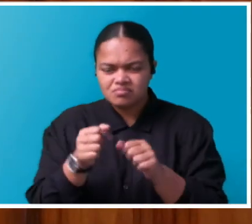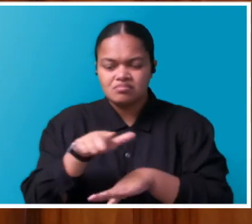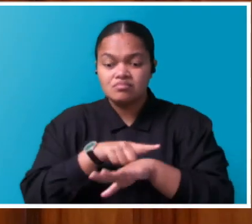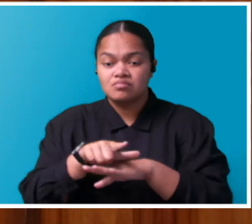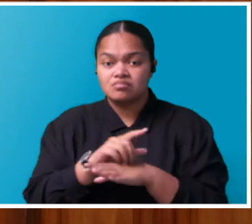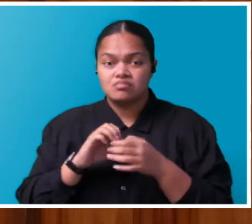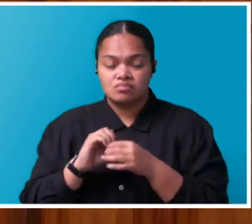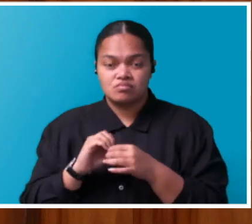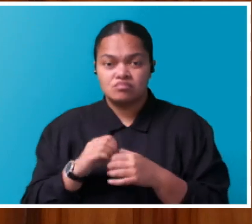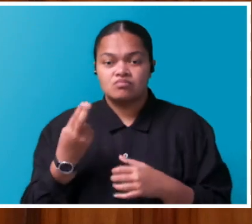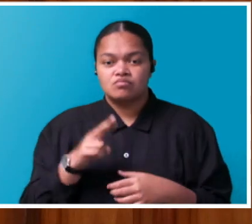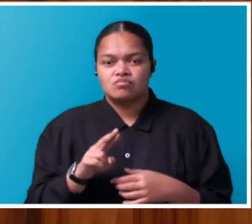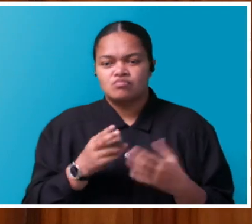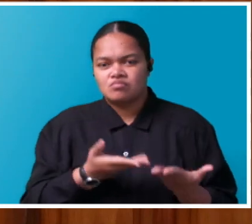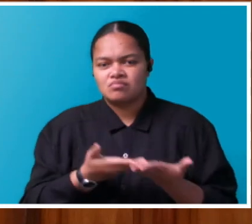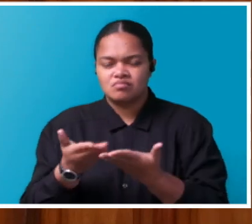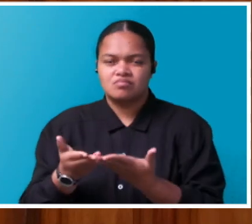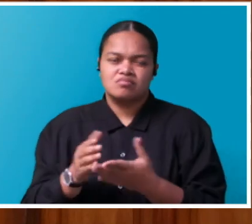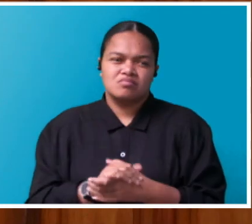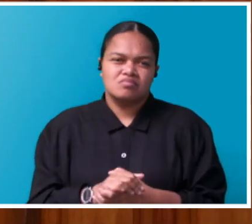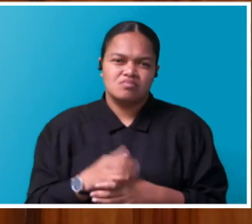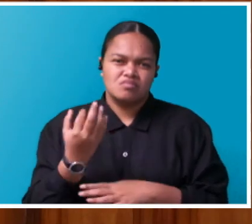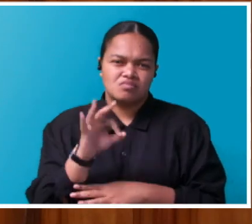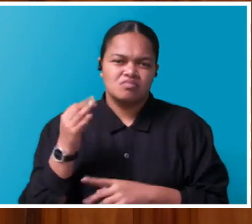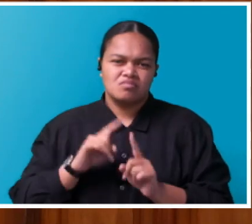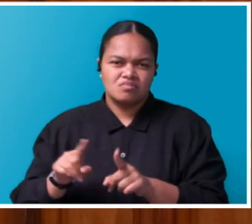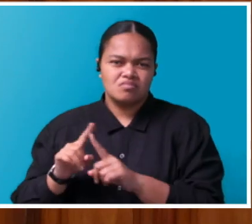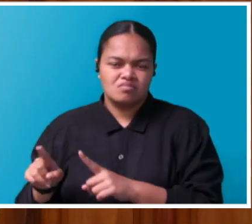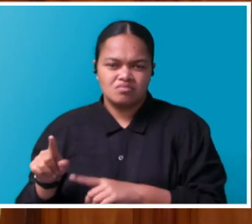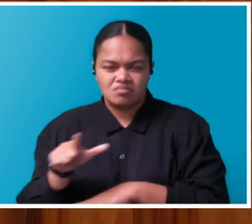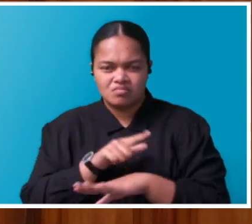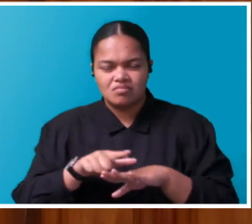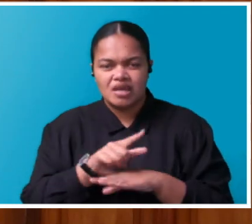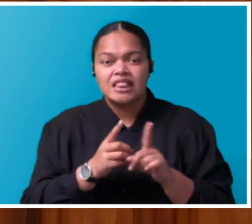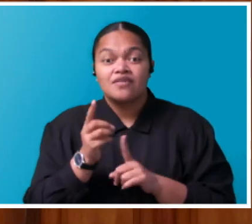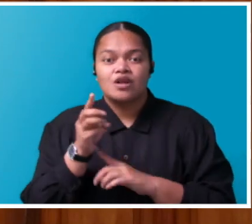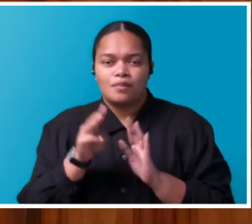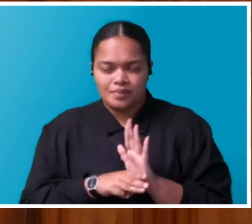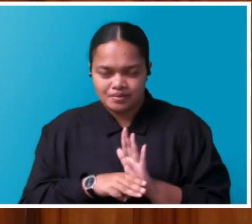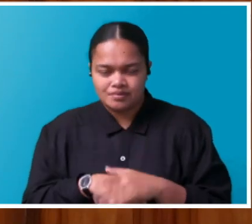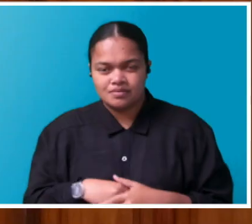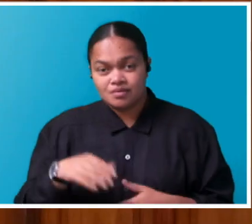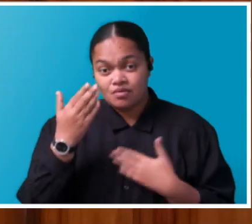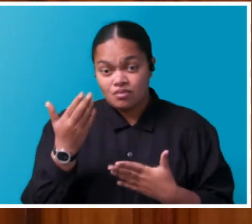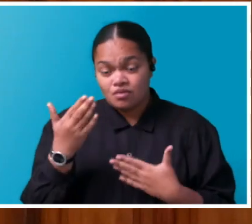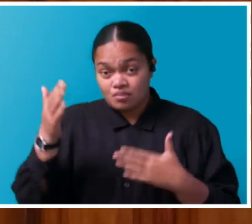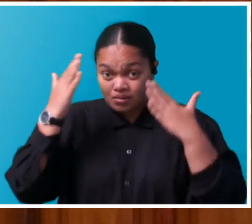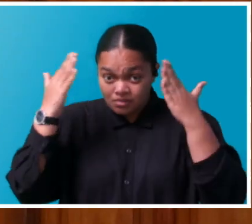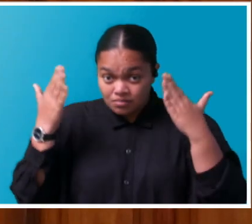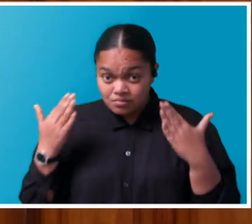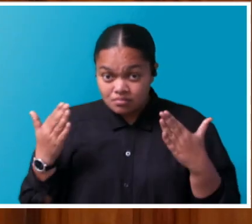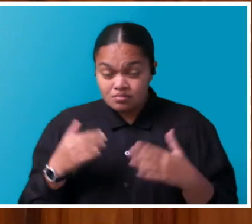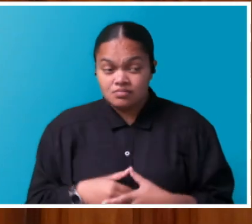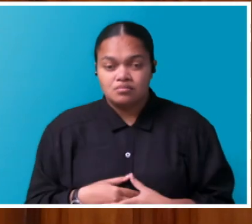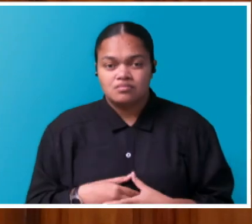an alternative to natural forest extraction and other land-based developments. Honorable Speaker, with the emission